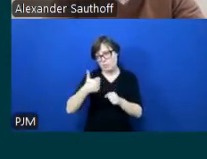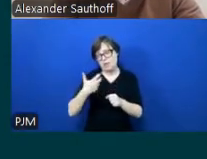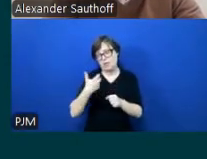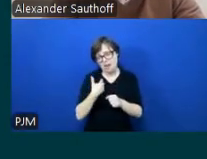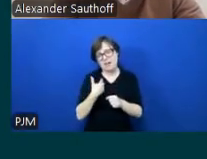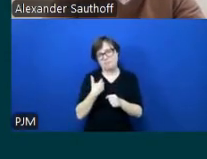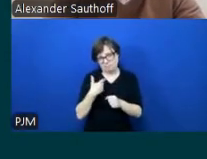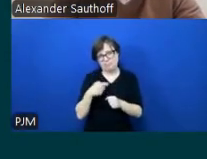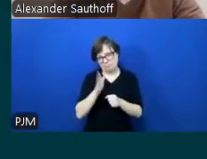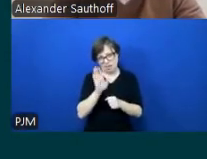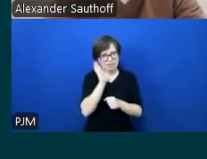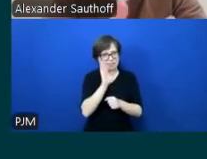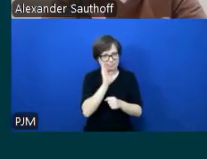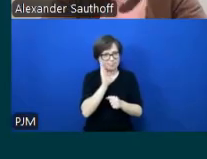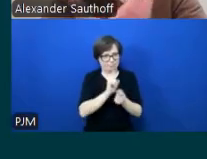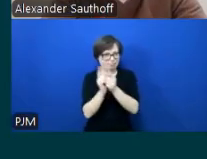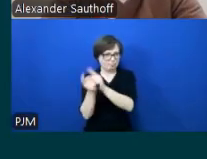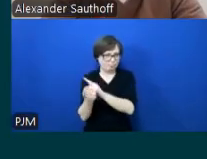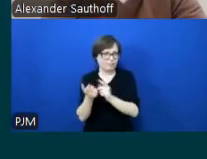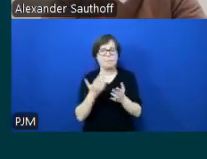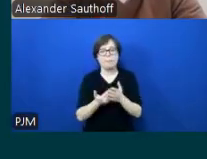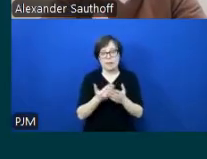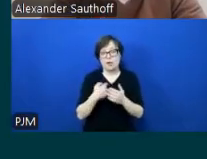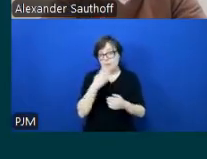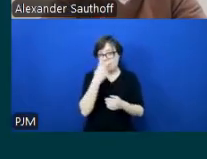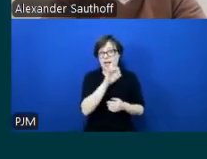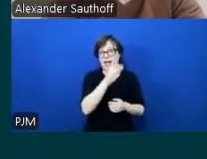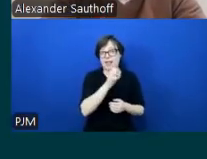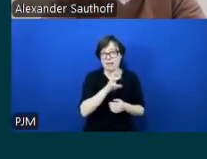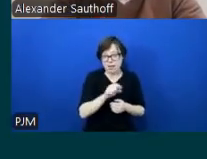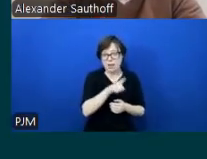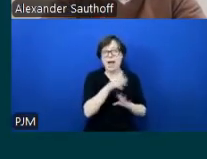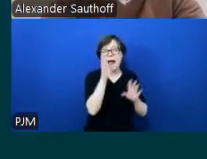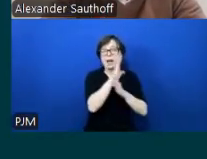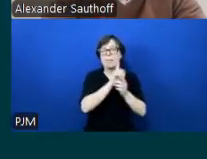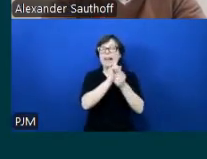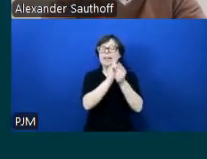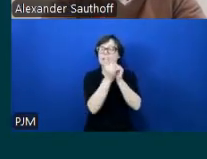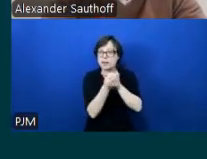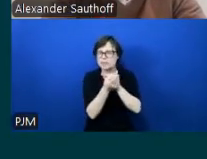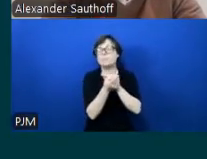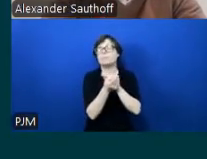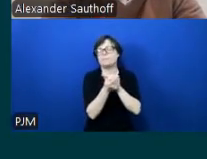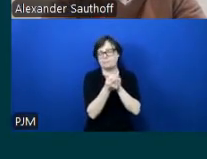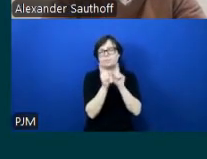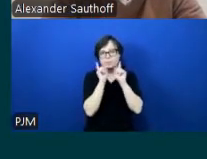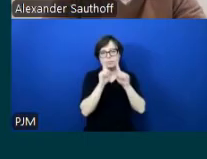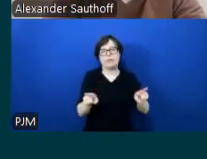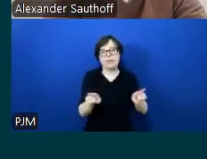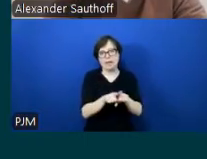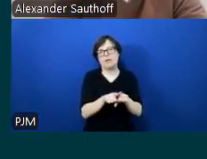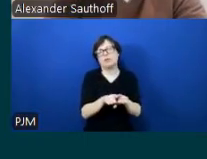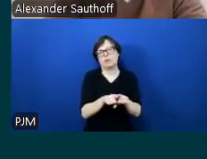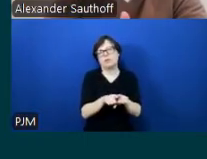climate transition that it will, well, that it will become more closer to the Mediterranean climate by the end of the century,